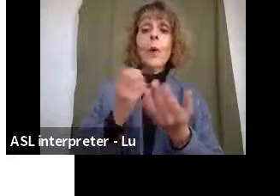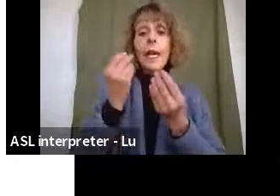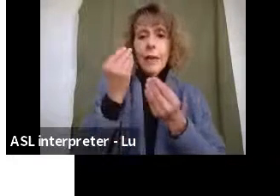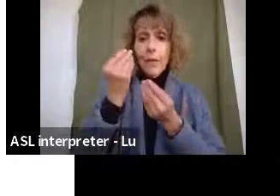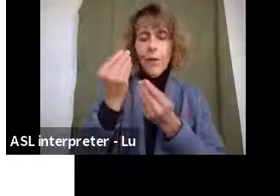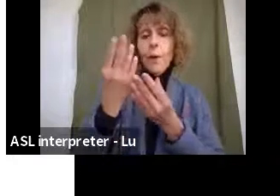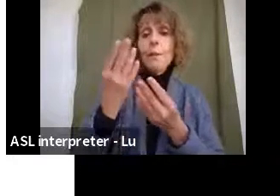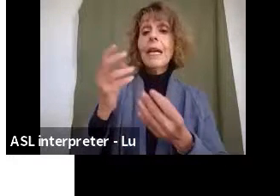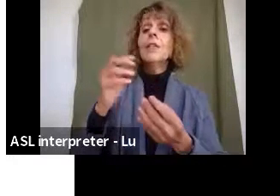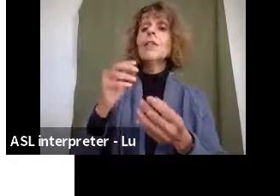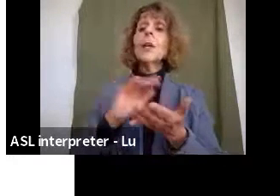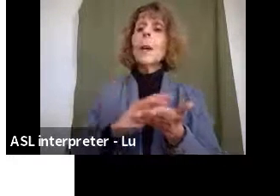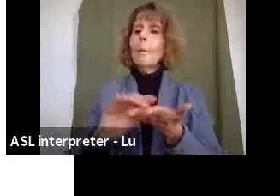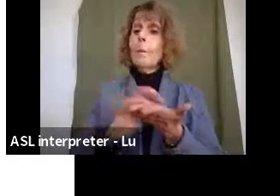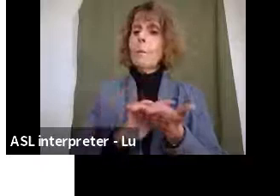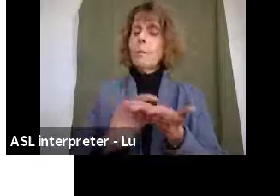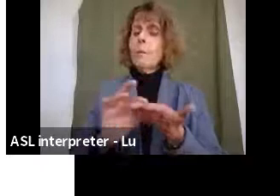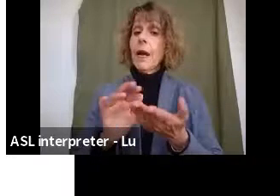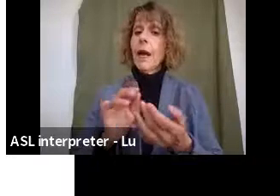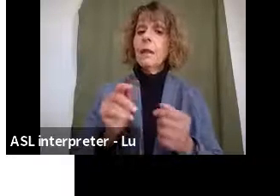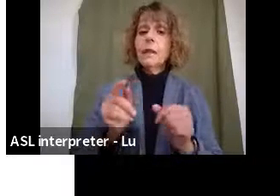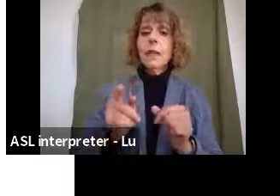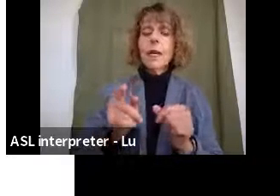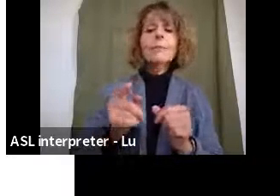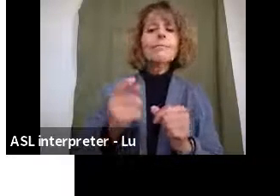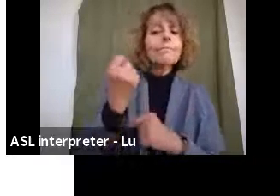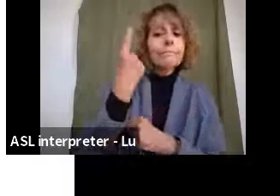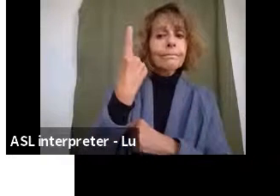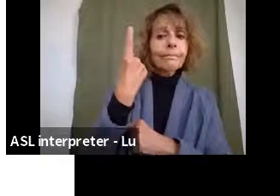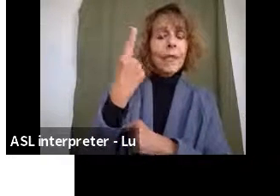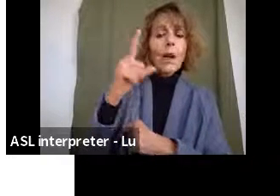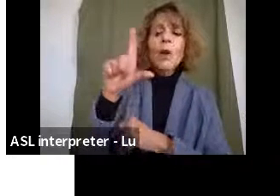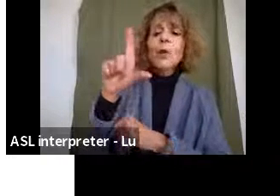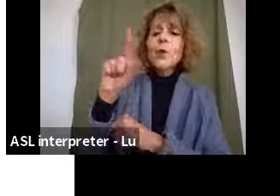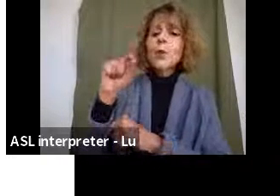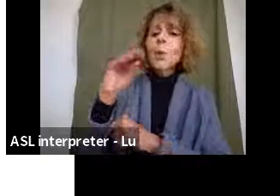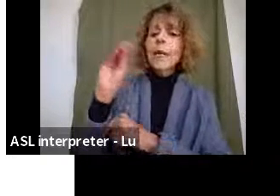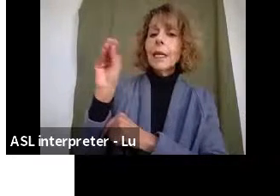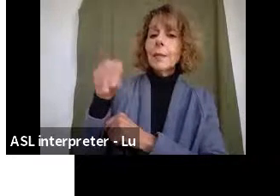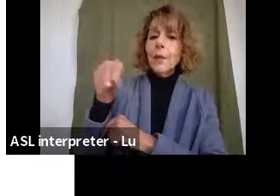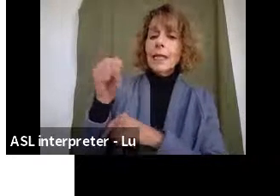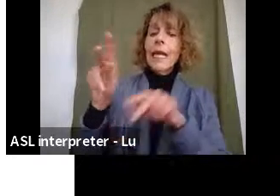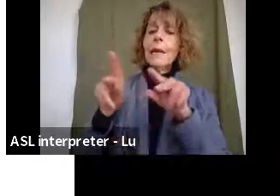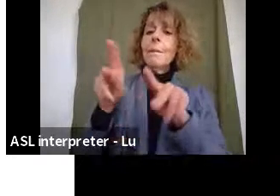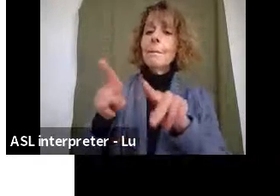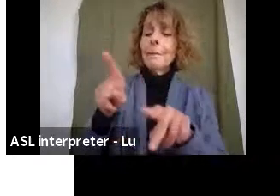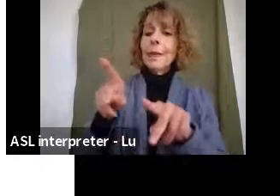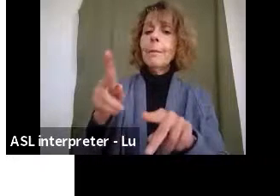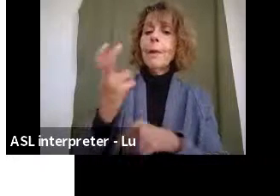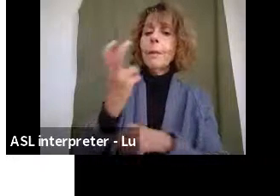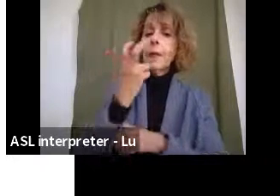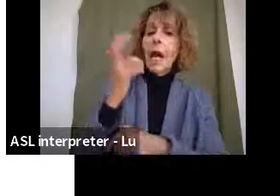only 10 to 20% of people who are blind or low vision have learned Braille, so this is